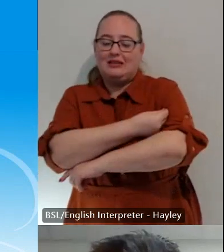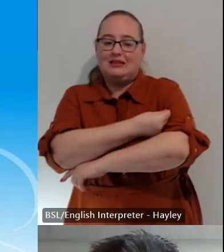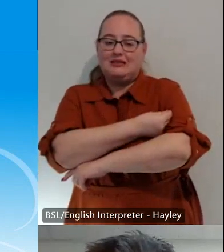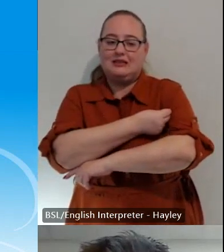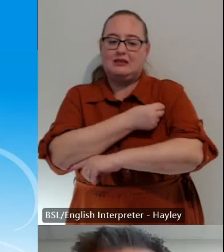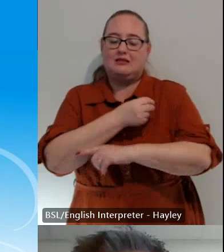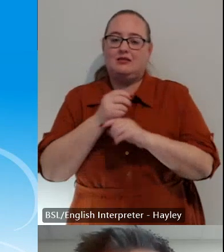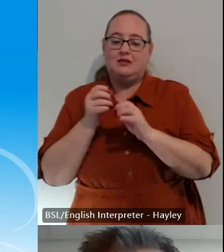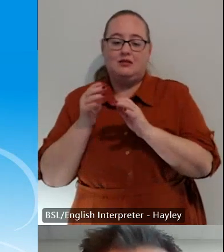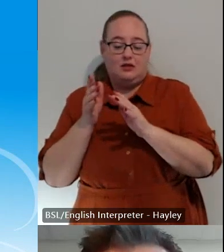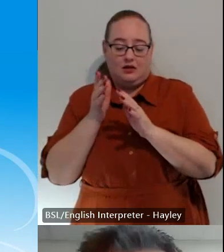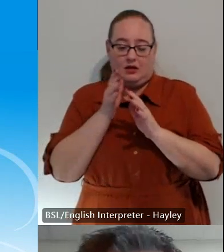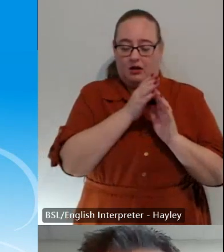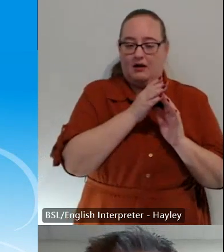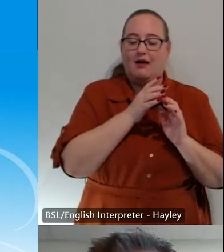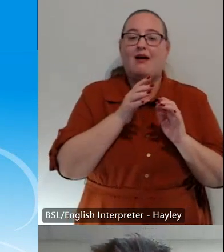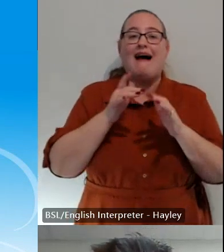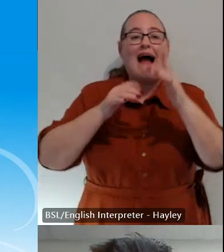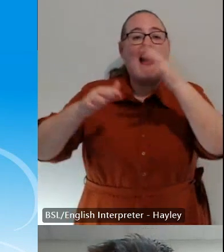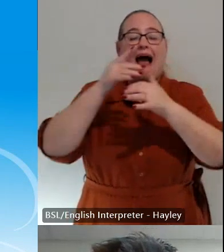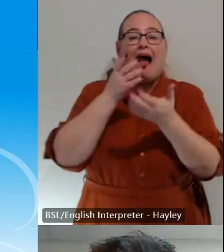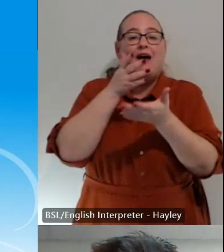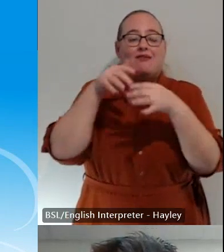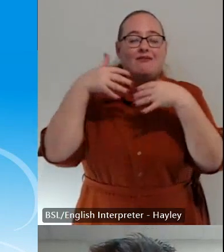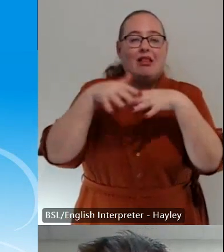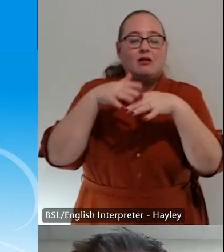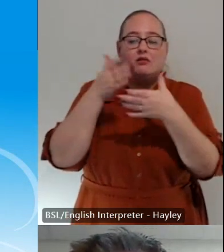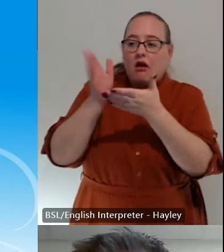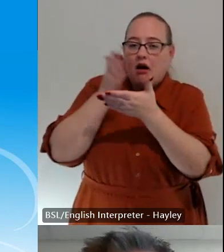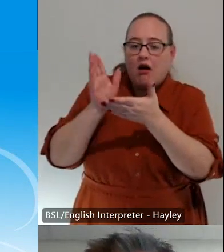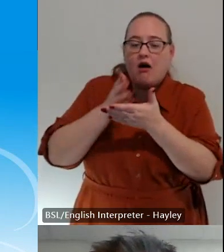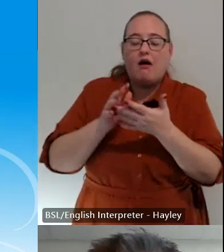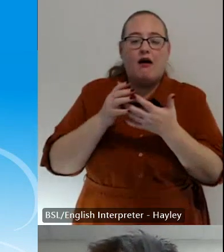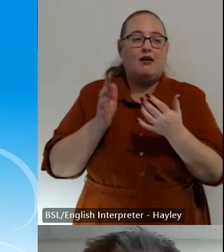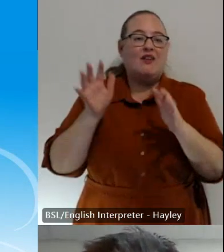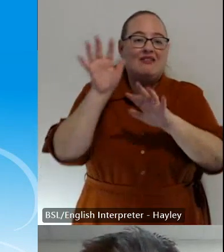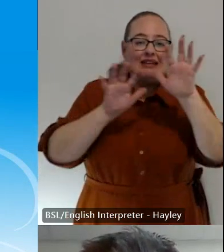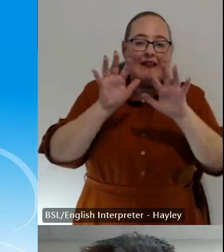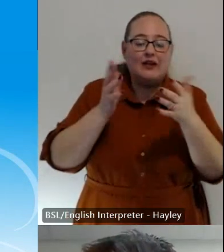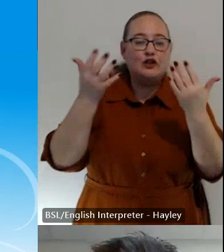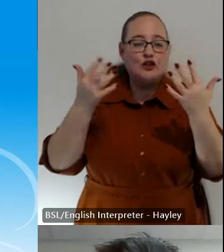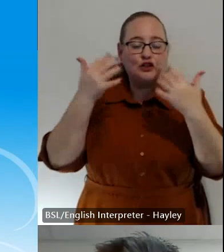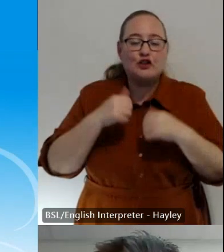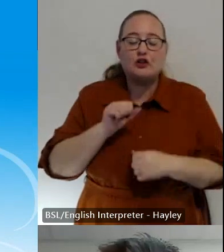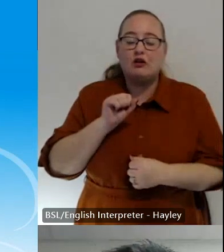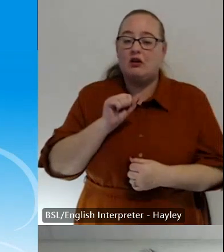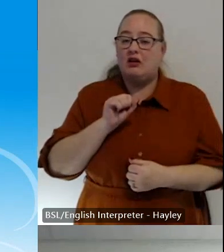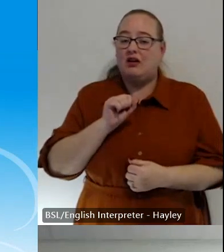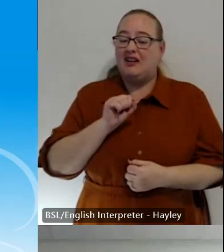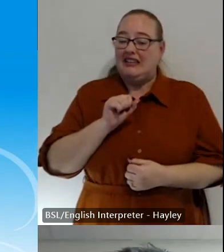air filtration. This really is our best weapon against these sorts of infections. And frankly, they're just not happening in this